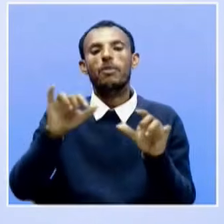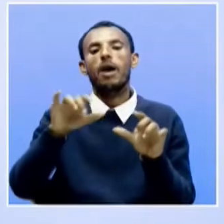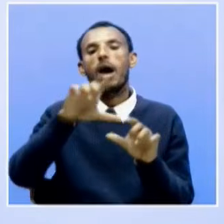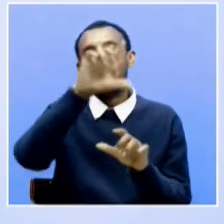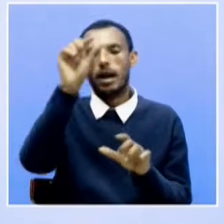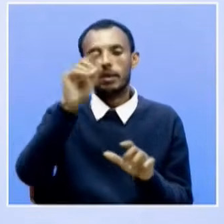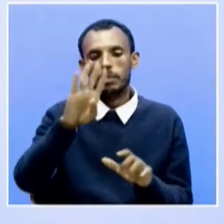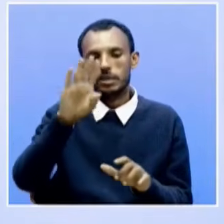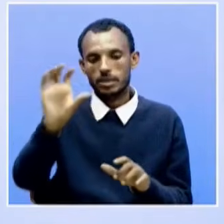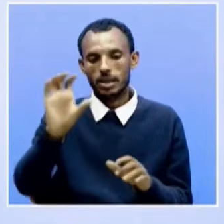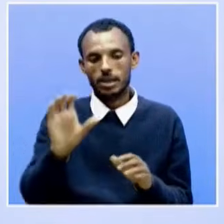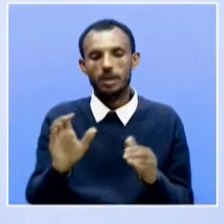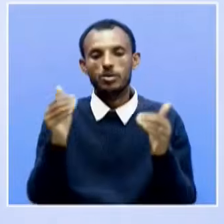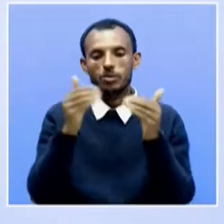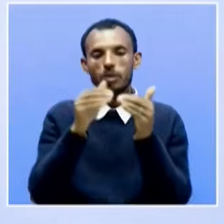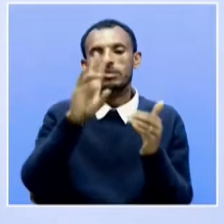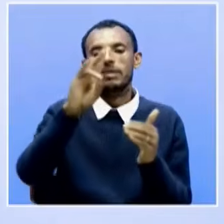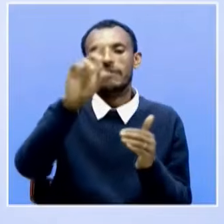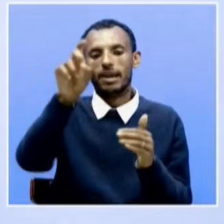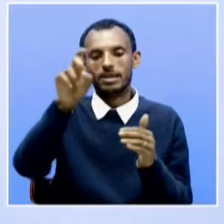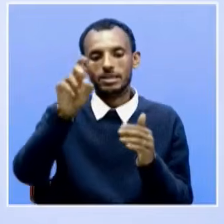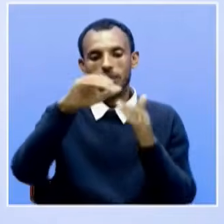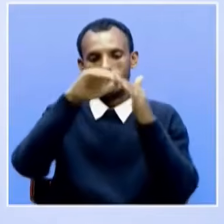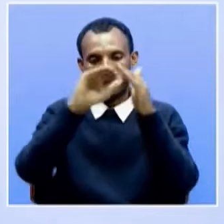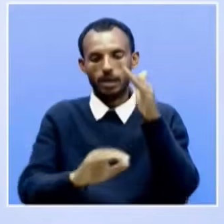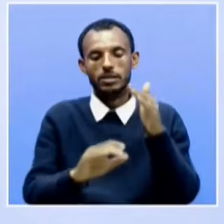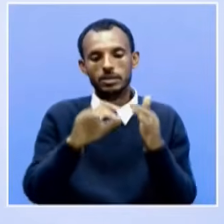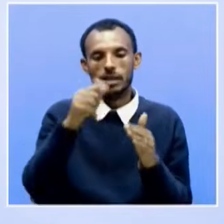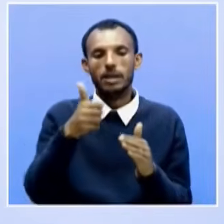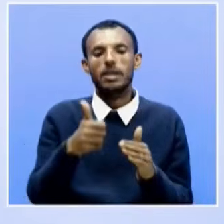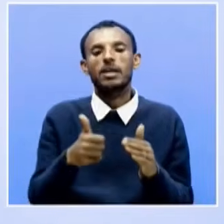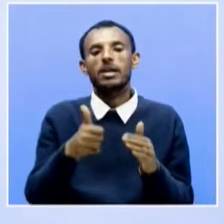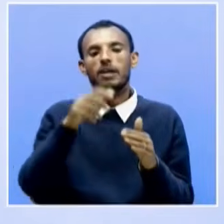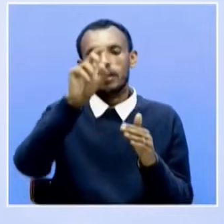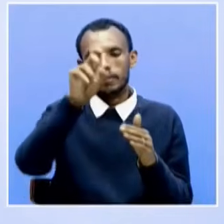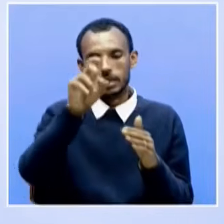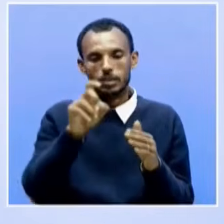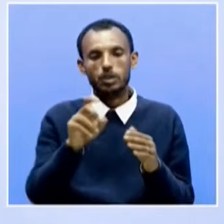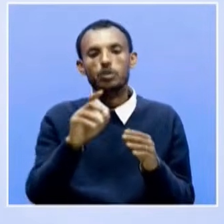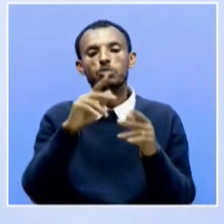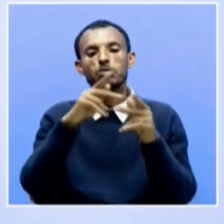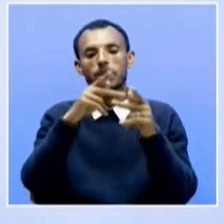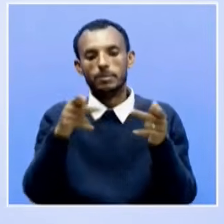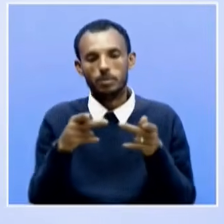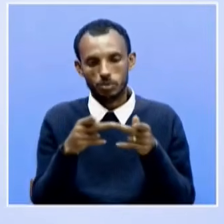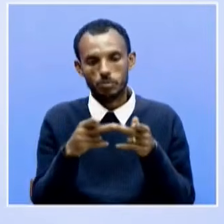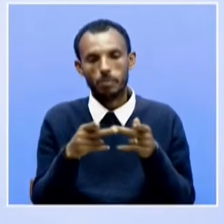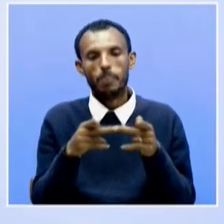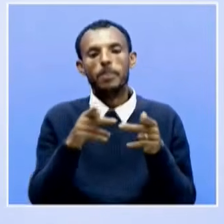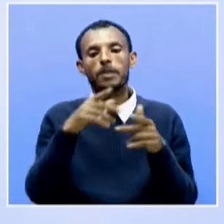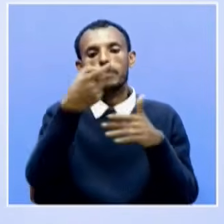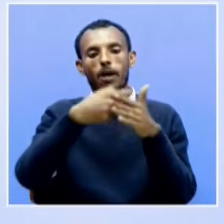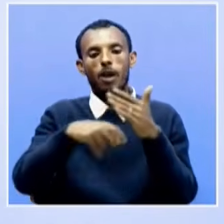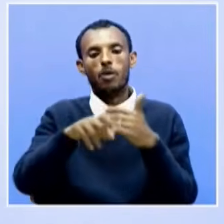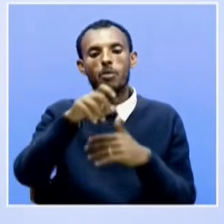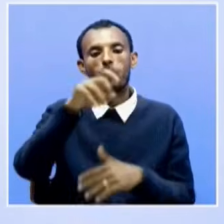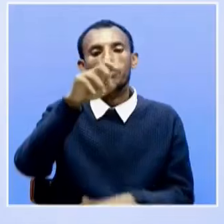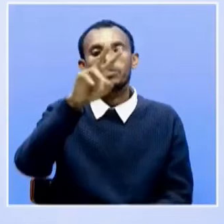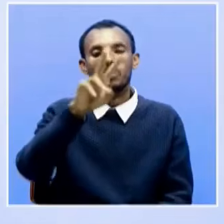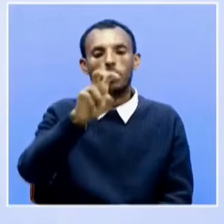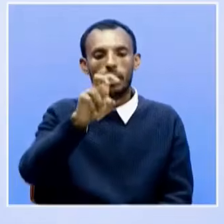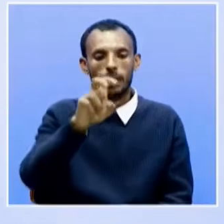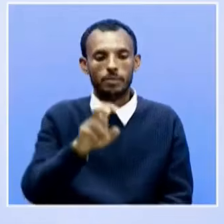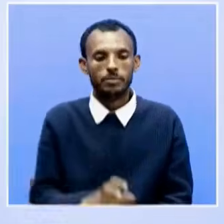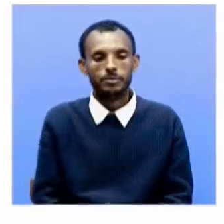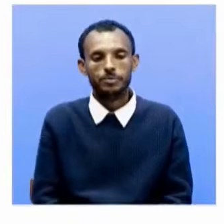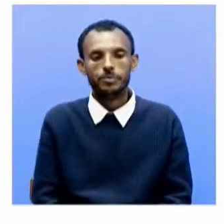Arc BC is 7x minus 10. So in place of x, you need to substitute the value that we have already